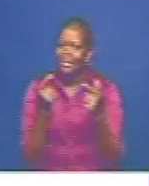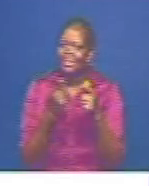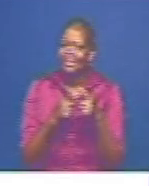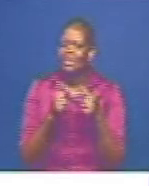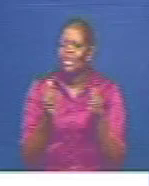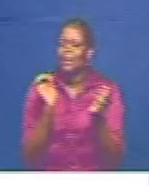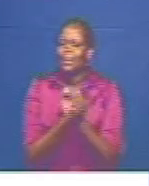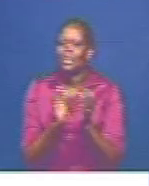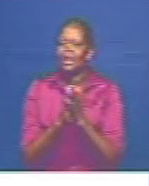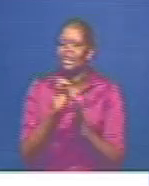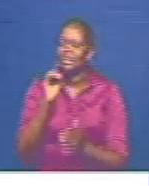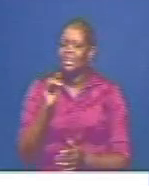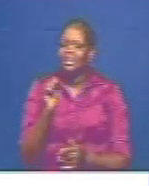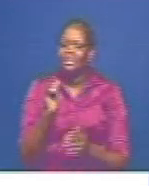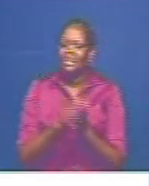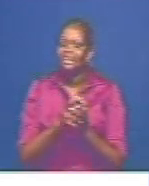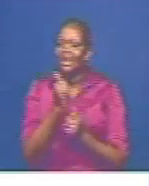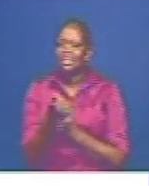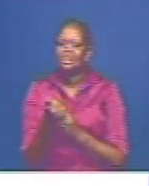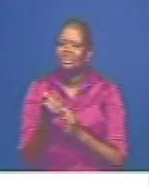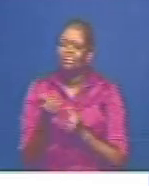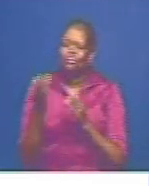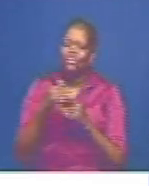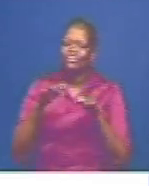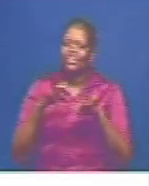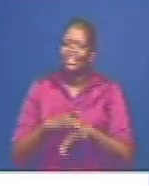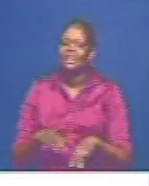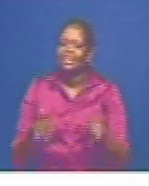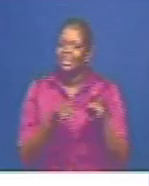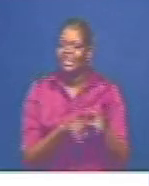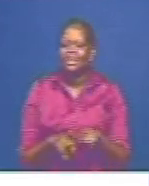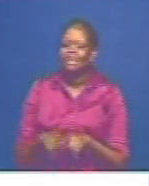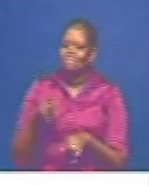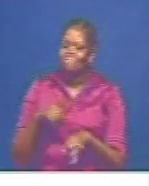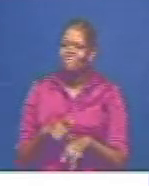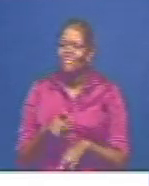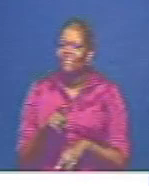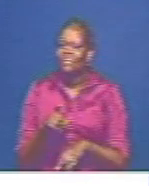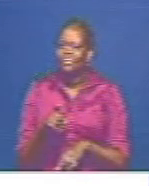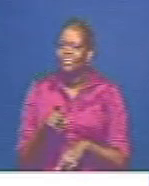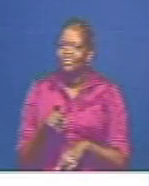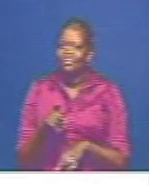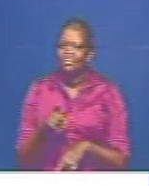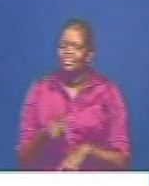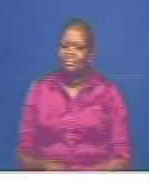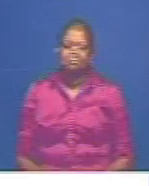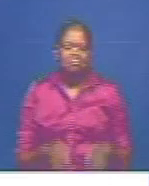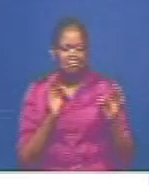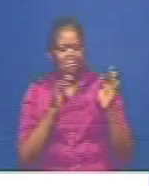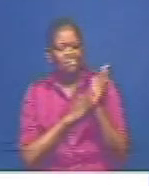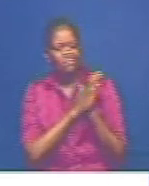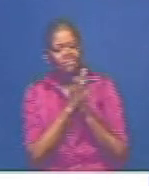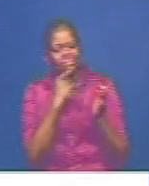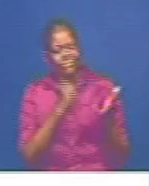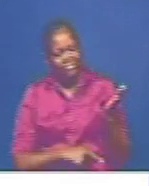nitoke teke Kipchoge to the corners of the earth, spread the word like virus. Wow, the passion that you have simply